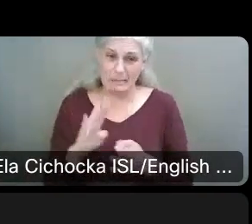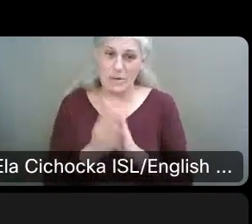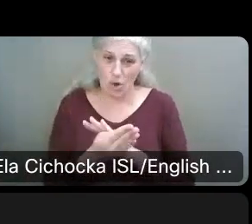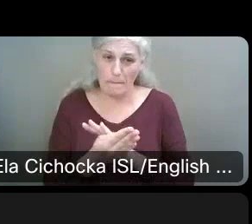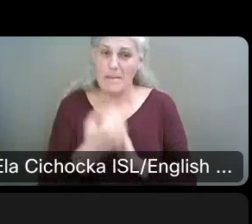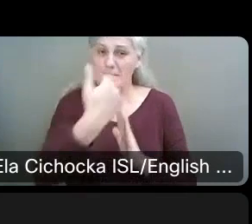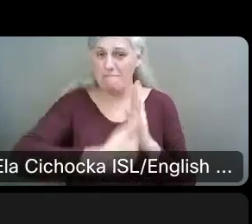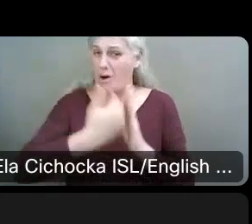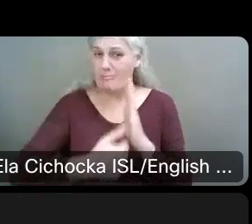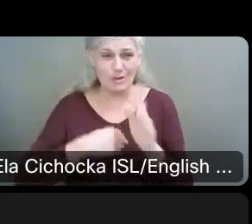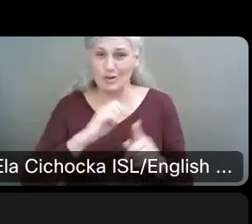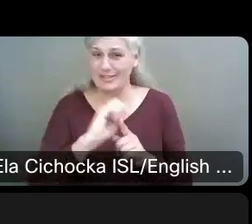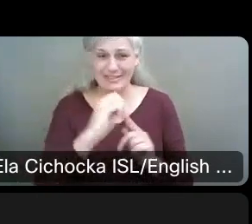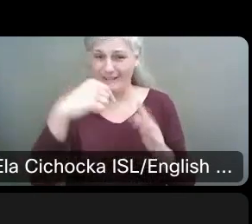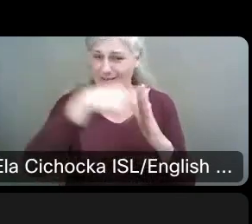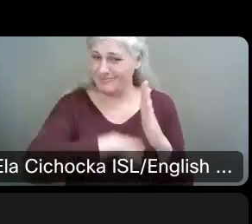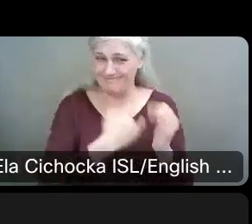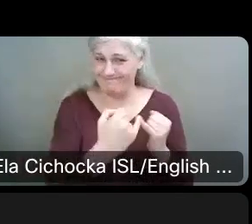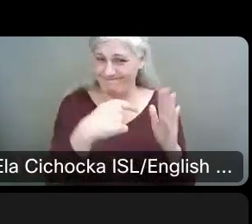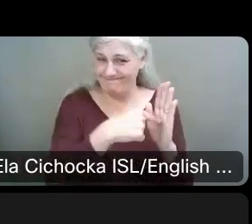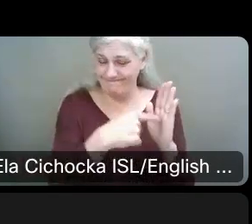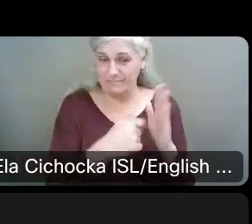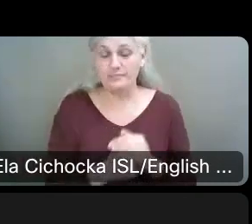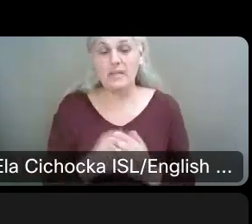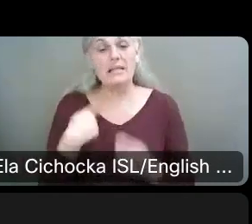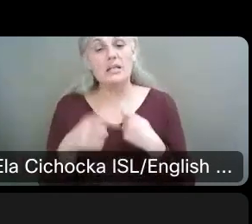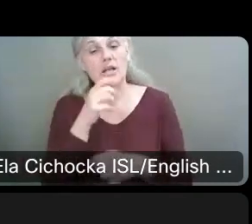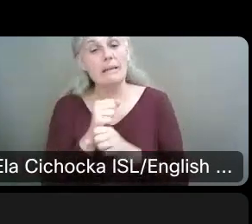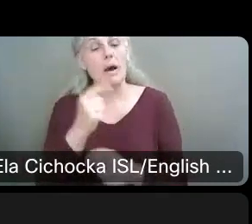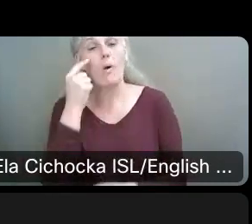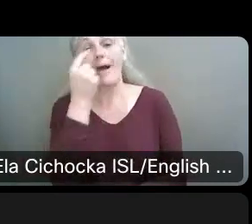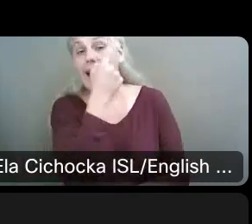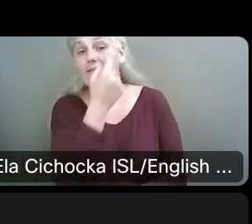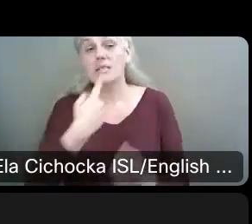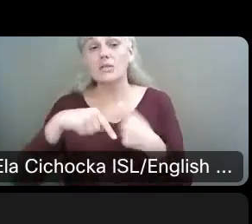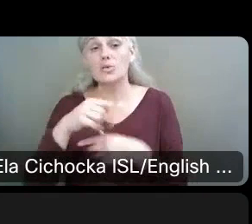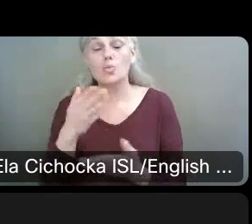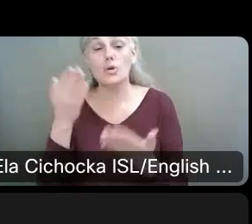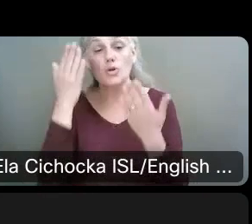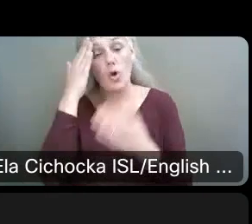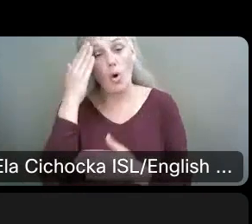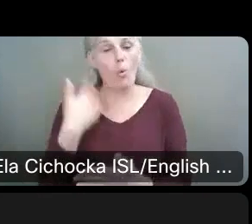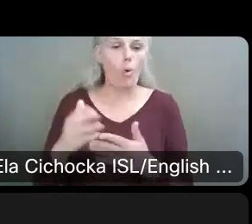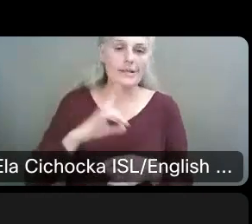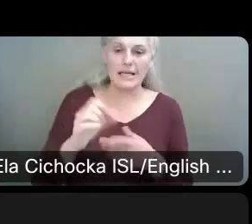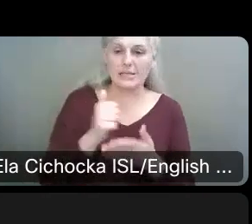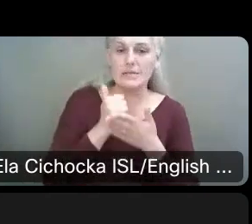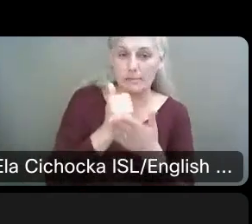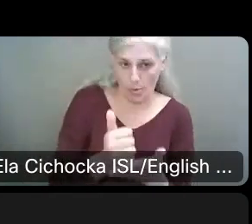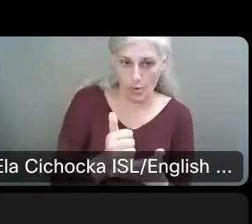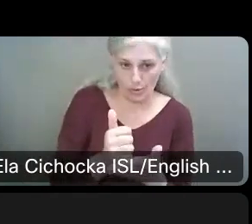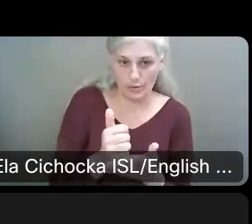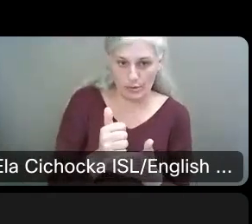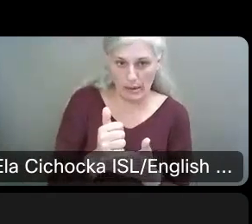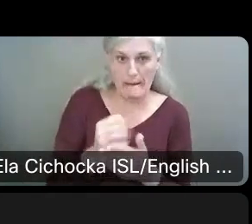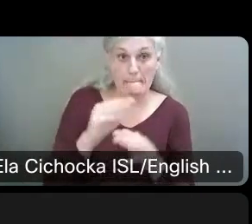PowerPoint slides. And then I want to tell you a bit about the evidence about what we know so far about what supports